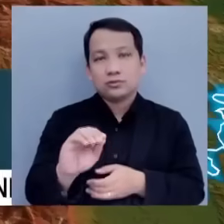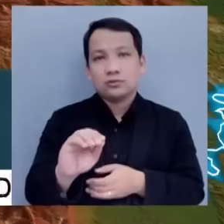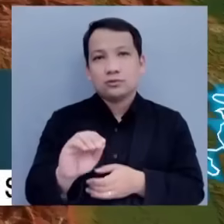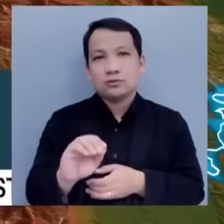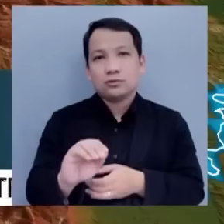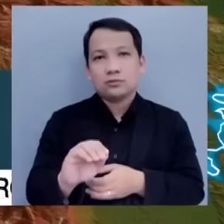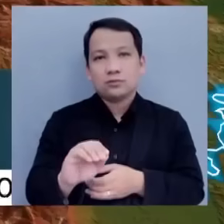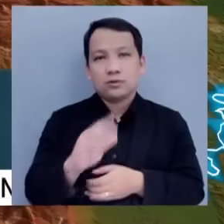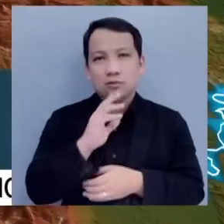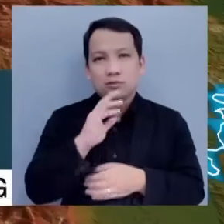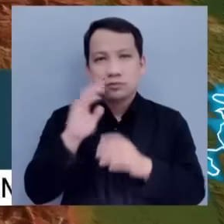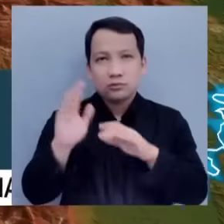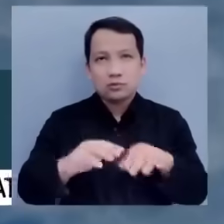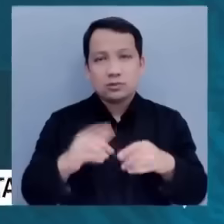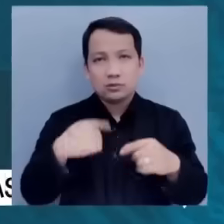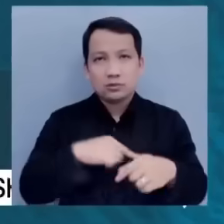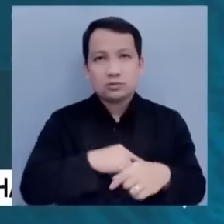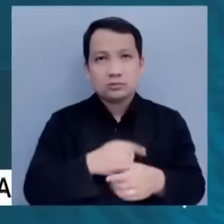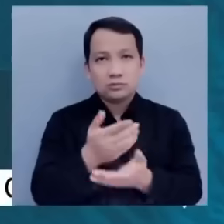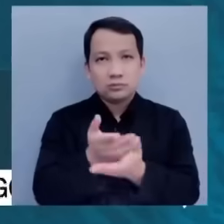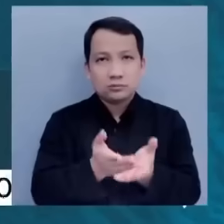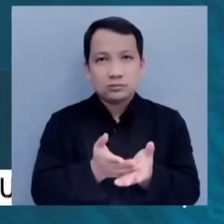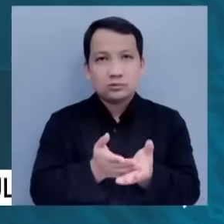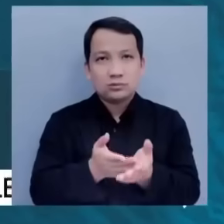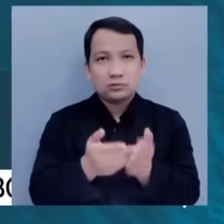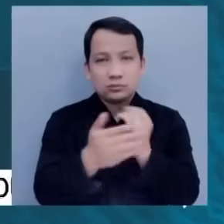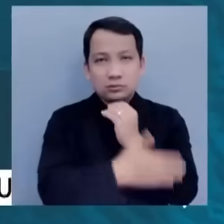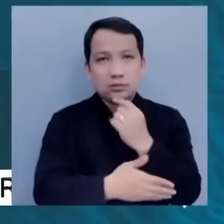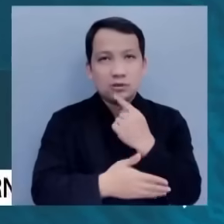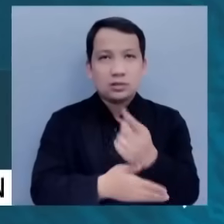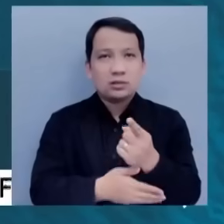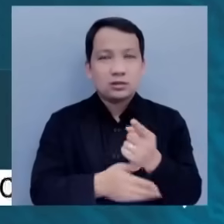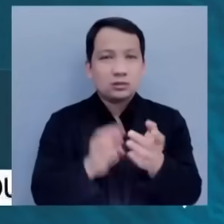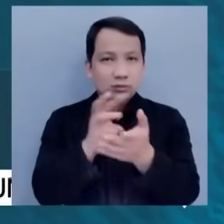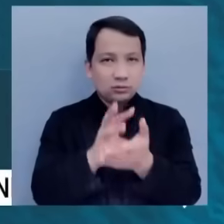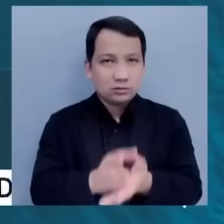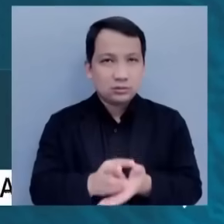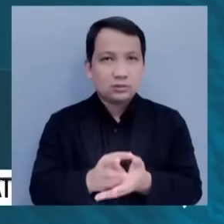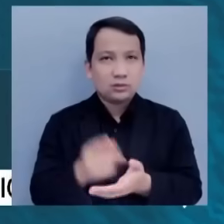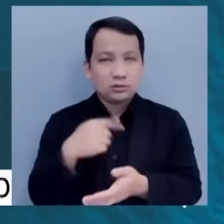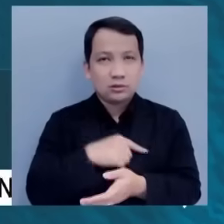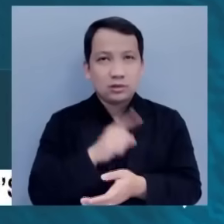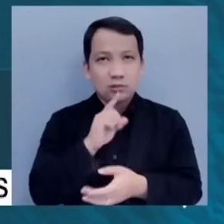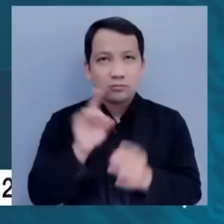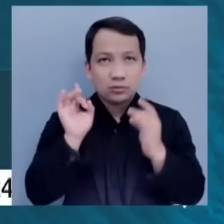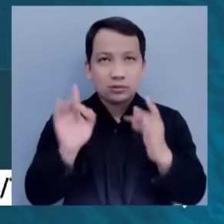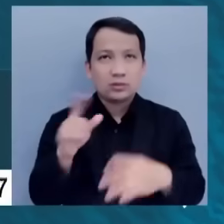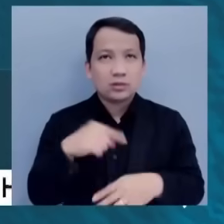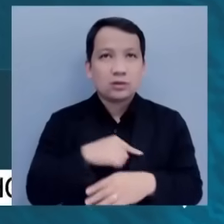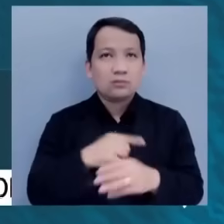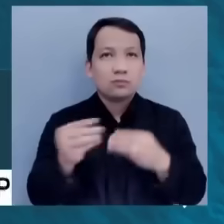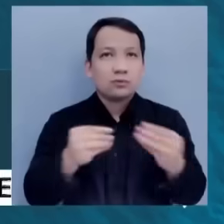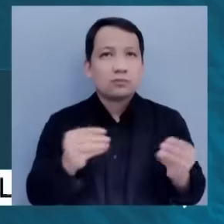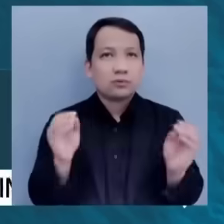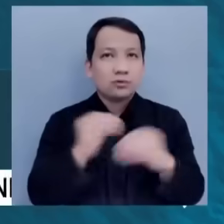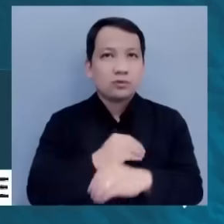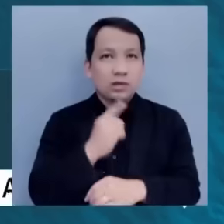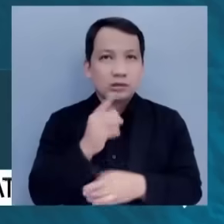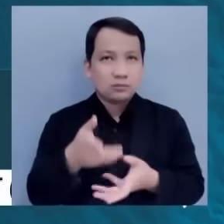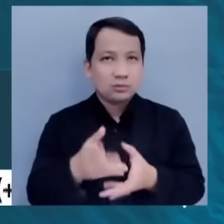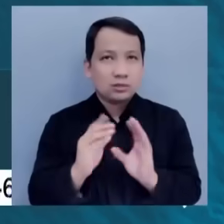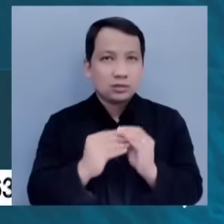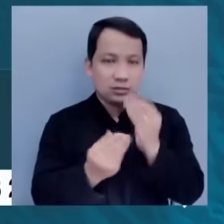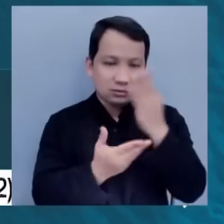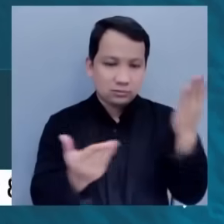water. On the other hand, the provincial city and municipal disaster risk reduction and management office are already on alert